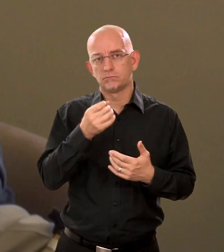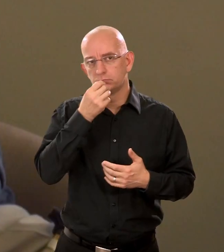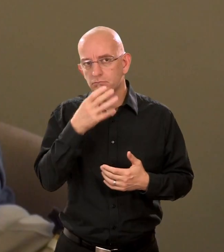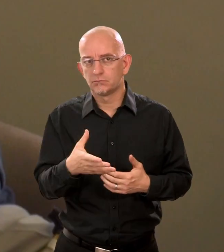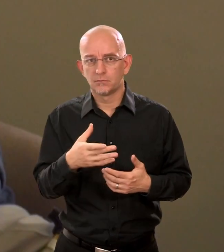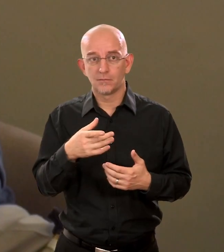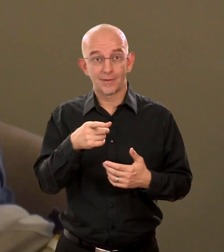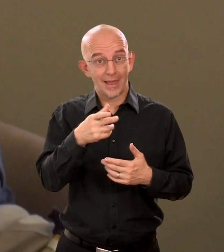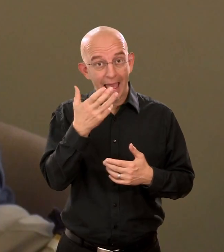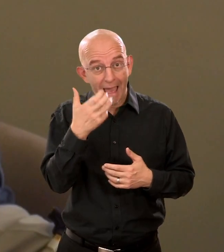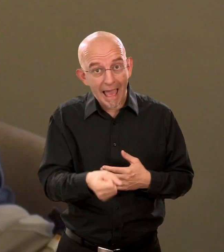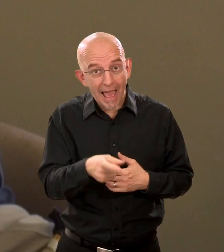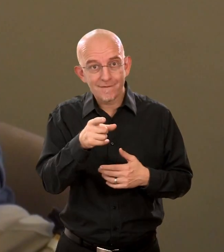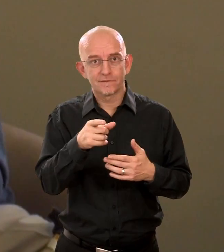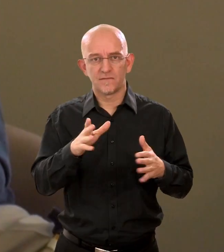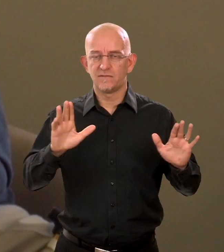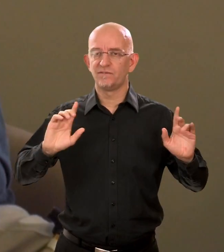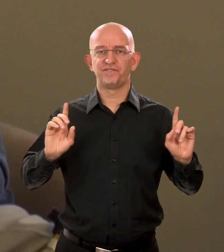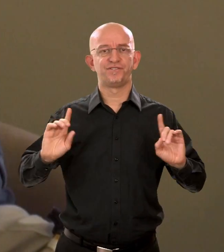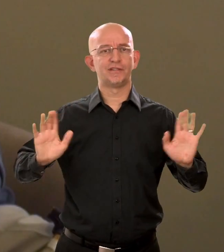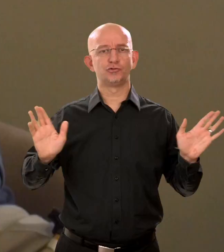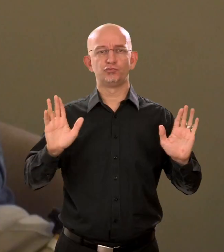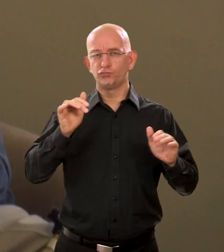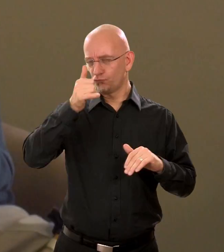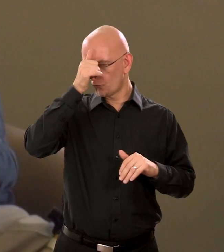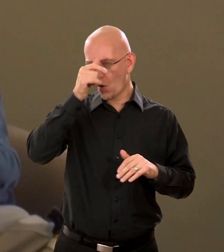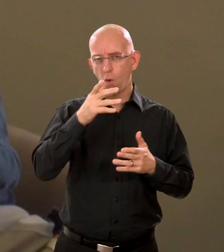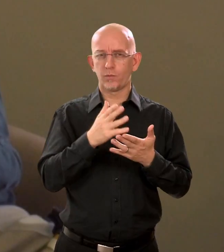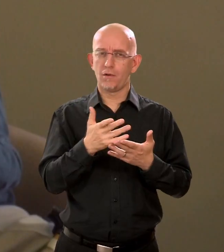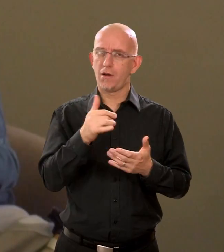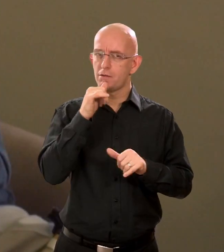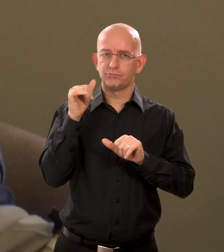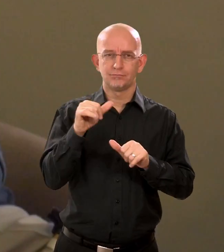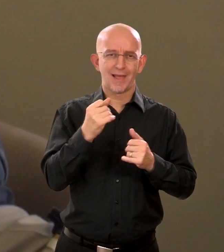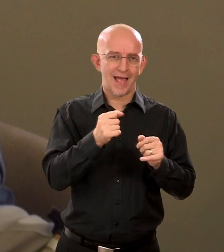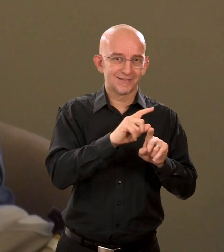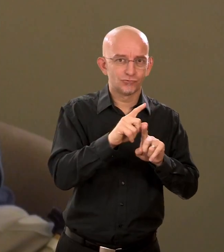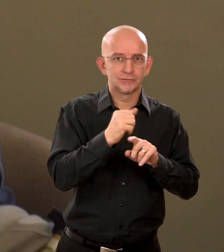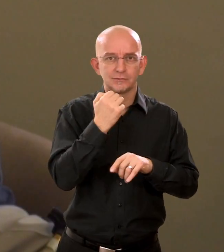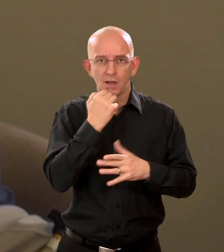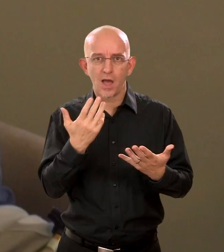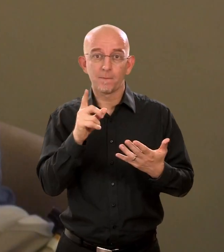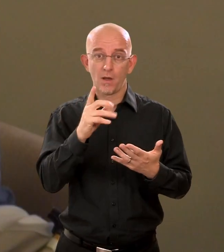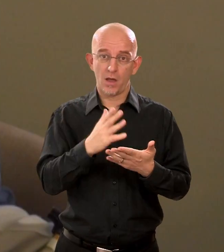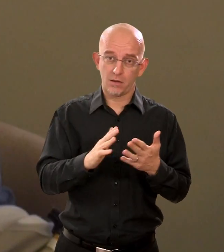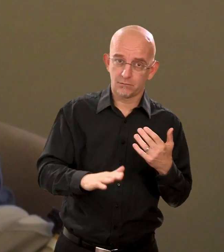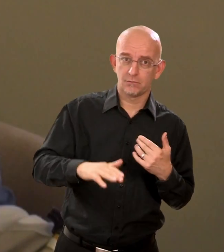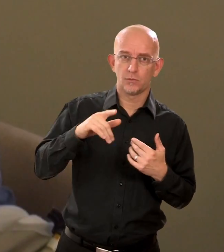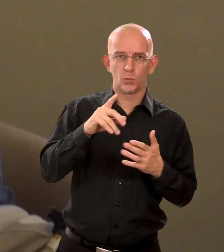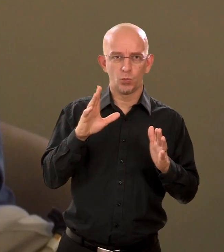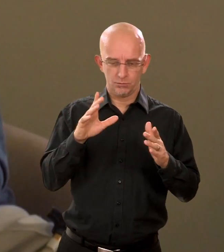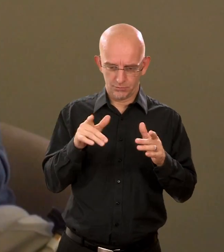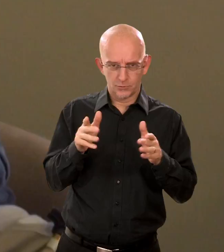got one of them, you was made. That they had different sizes, but as a kid you just had a